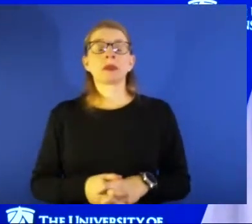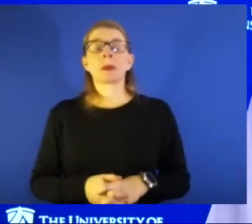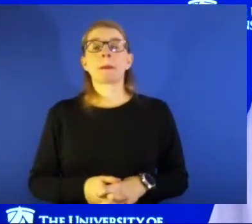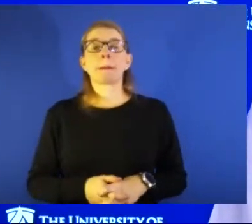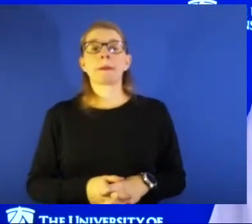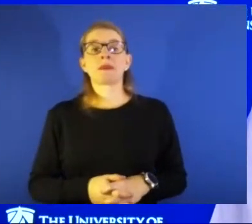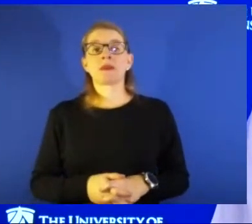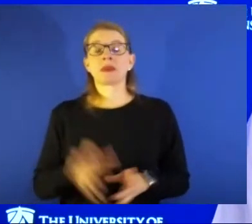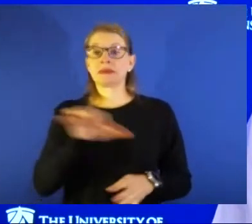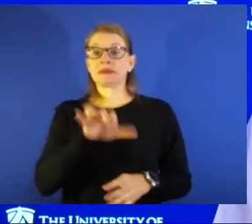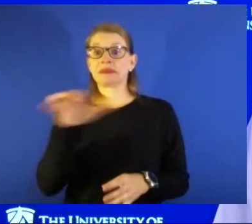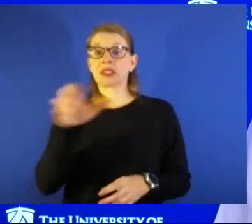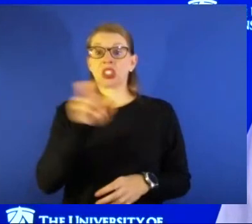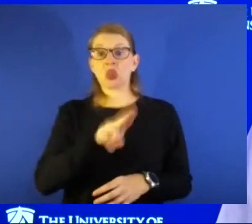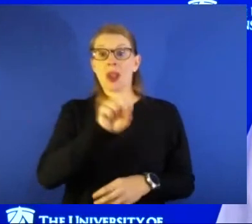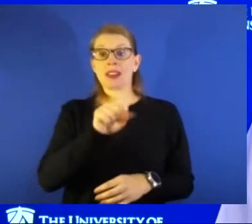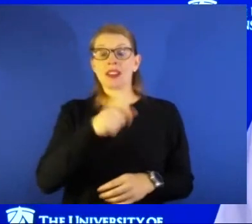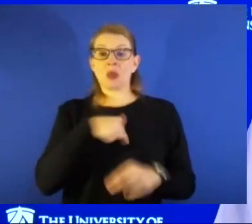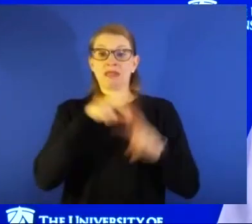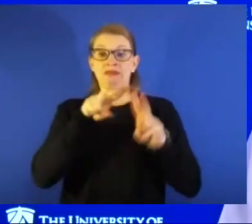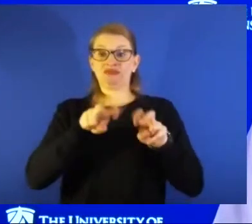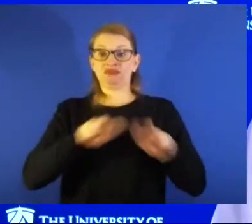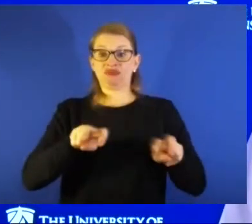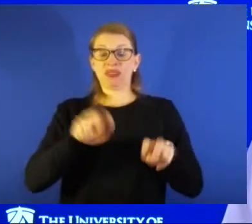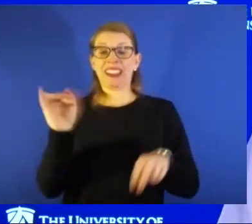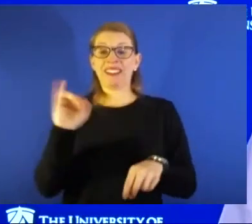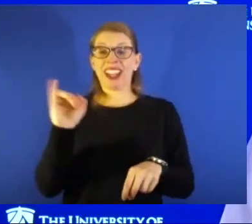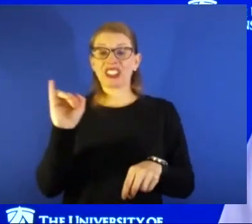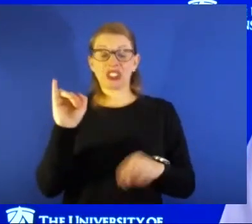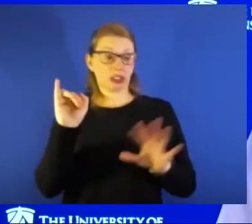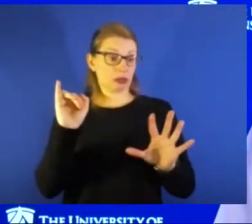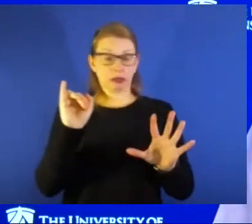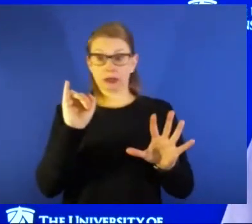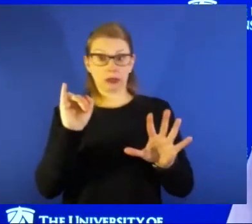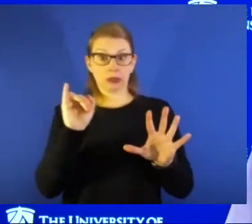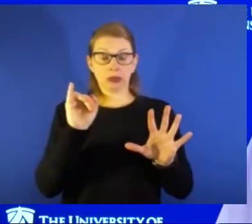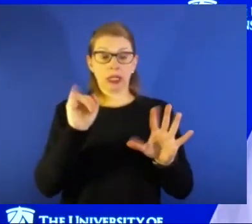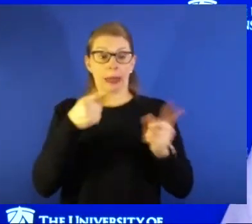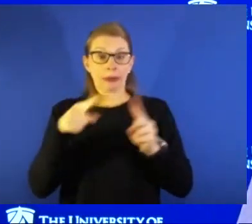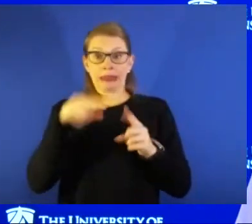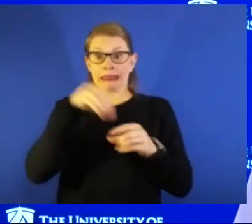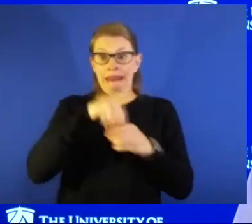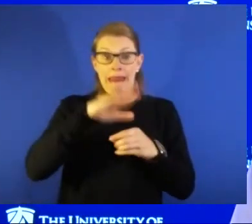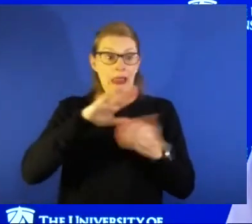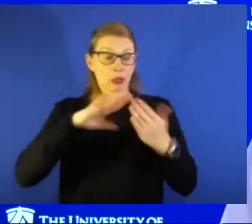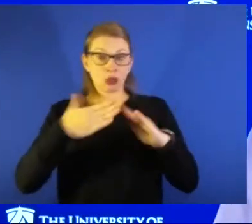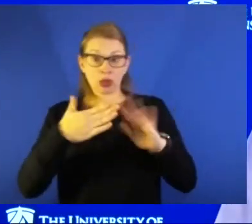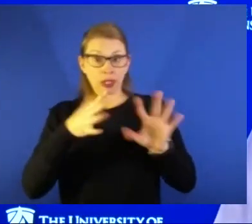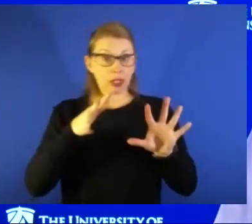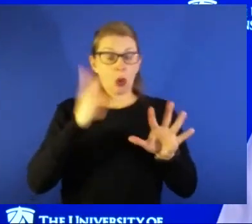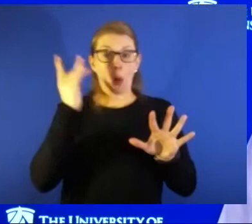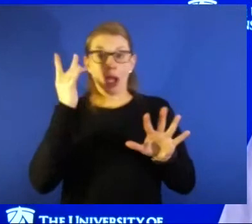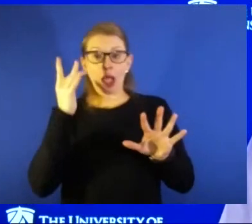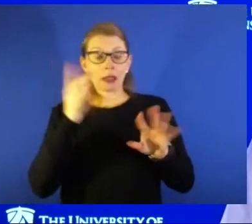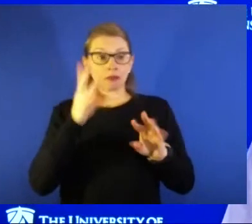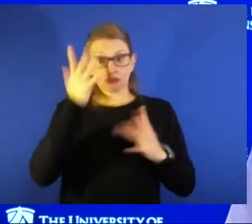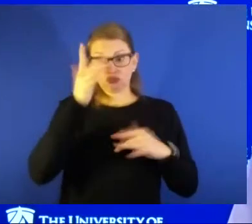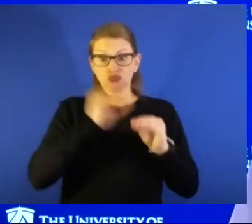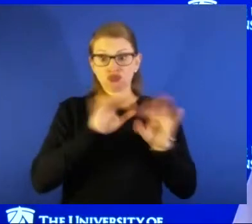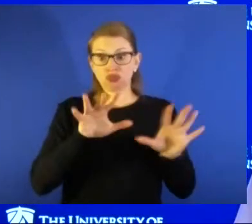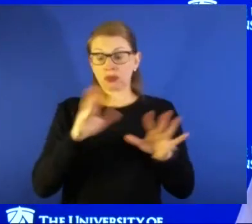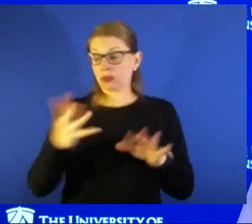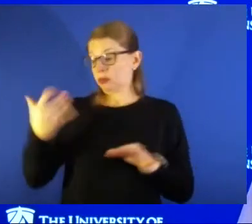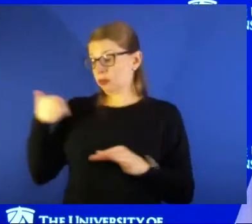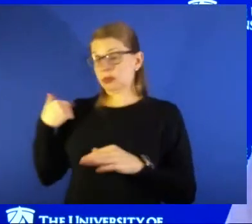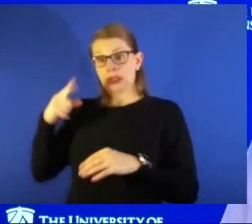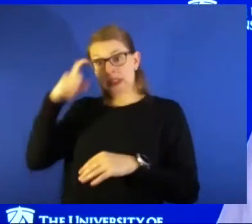States, where we have to really look at infection dynamics within that particular community, early on in the summer, it was that